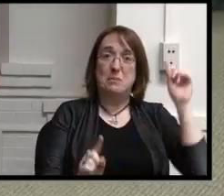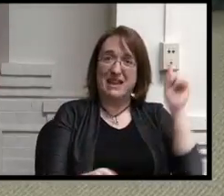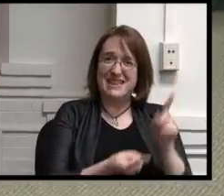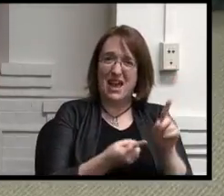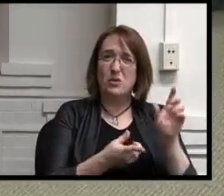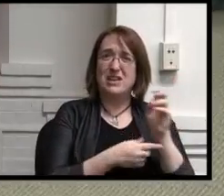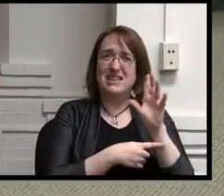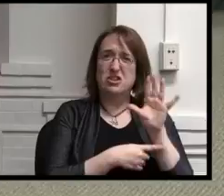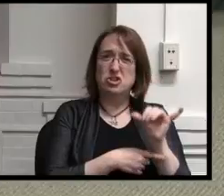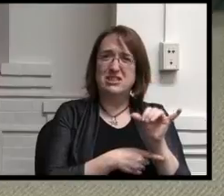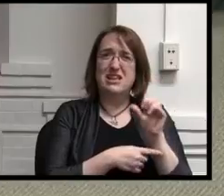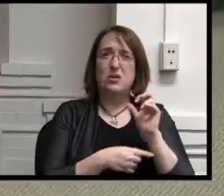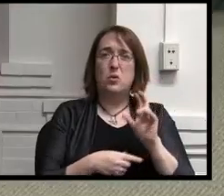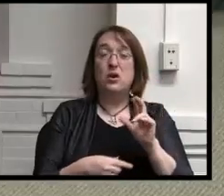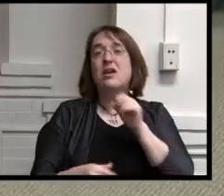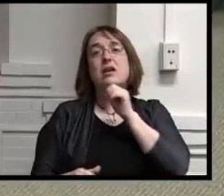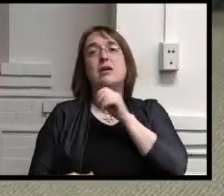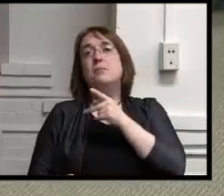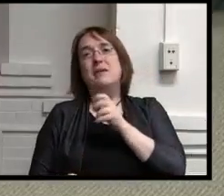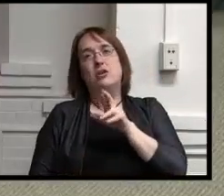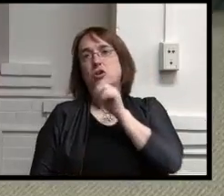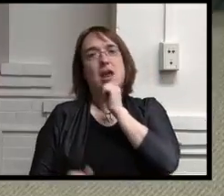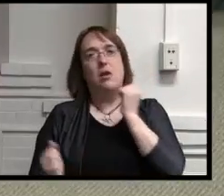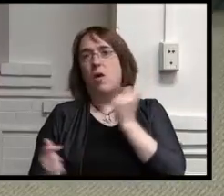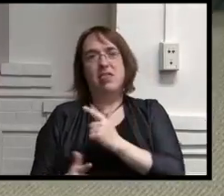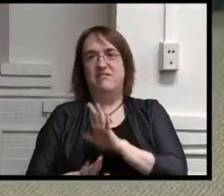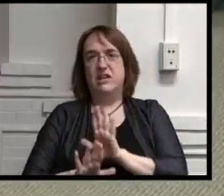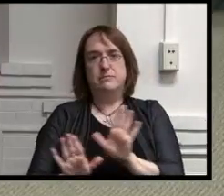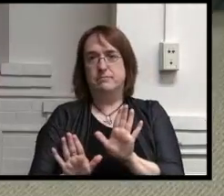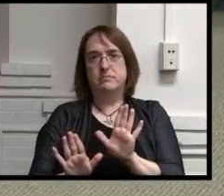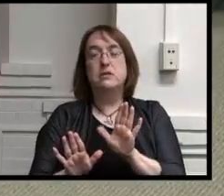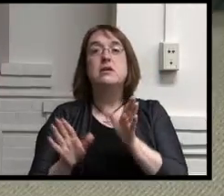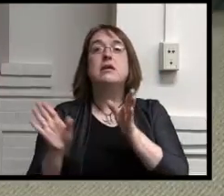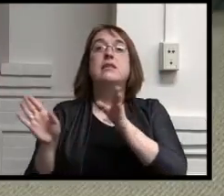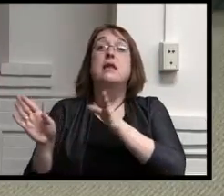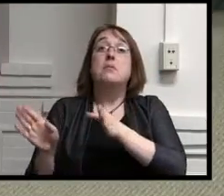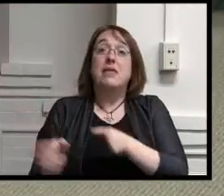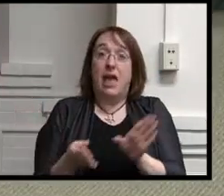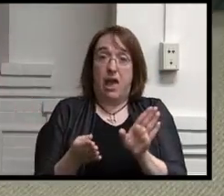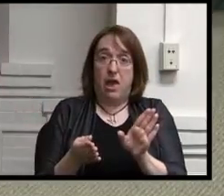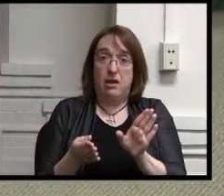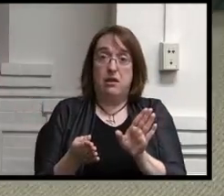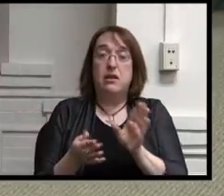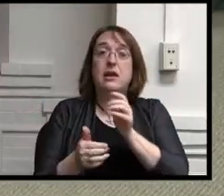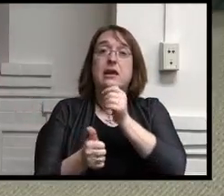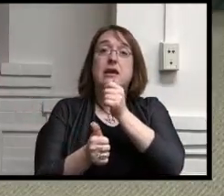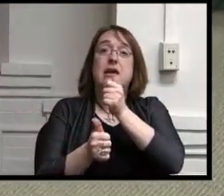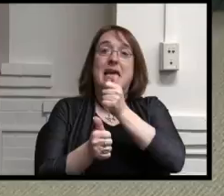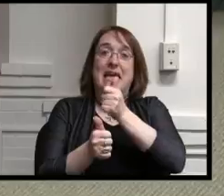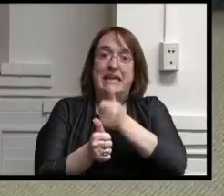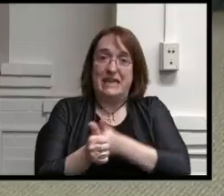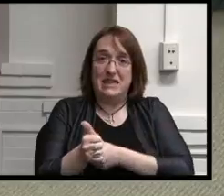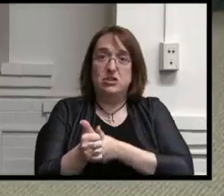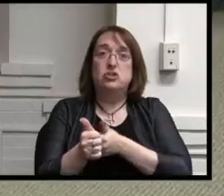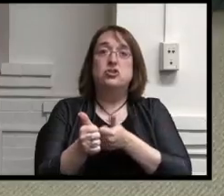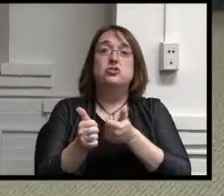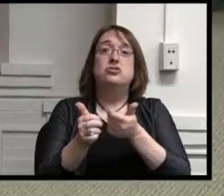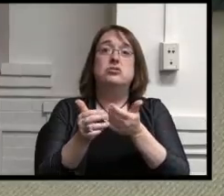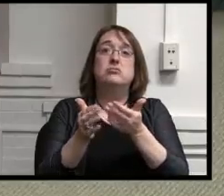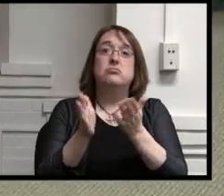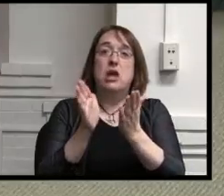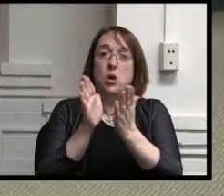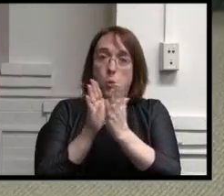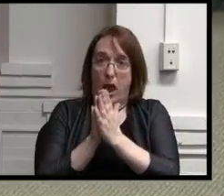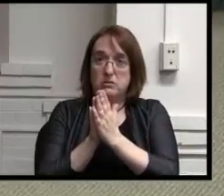plan to look and? Not every penny of it. Okay. The plan is to take the each of best bang for these our buck. in Yeah, well. their